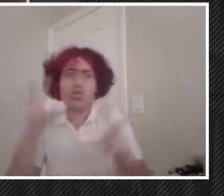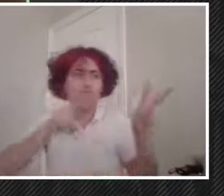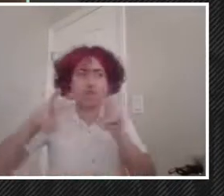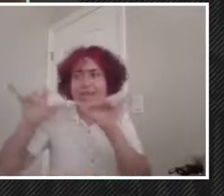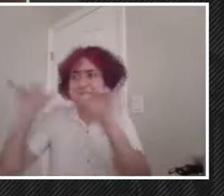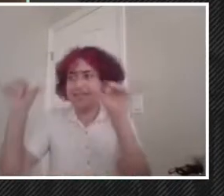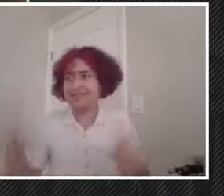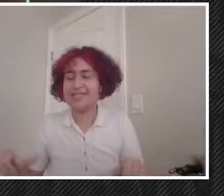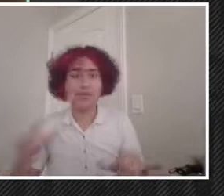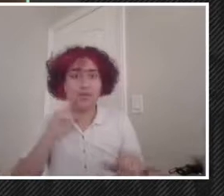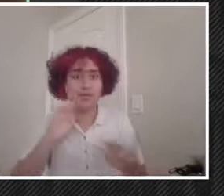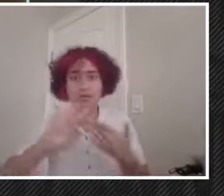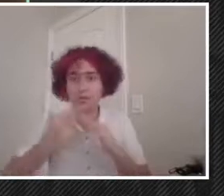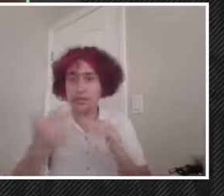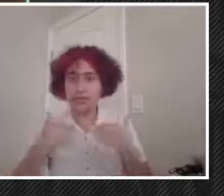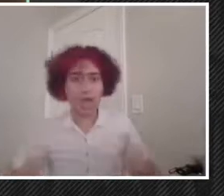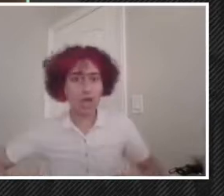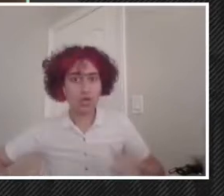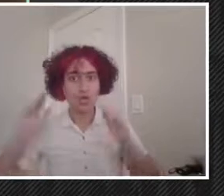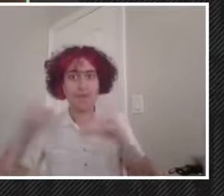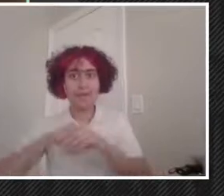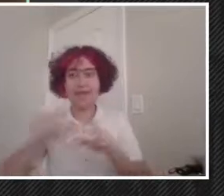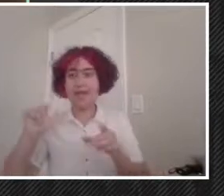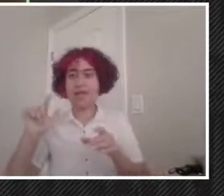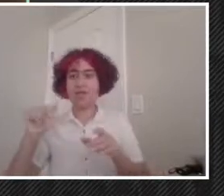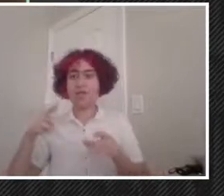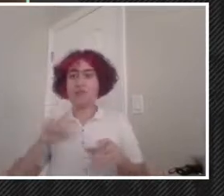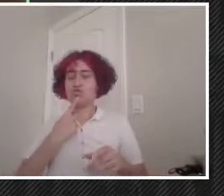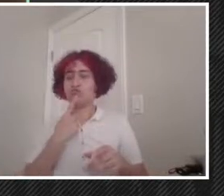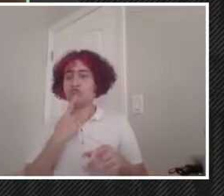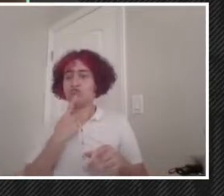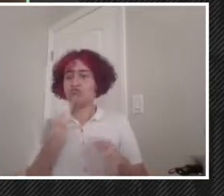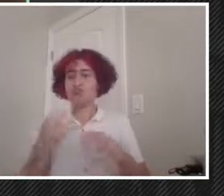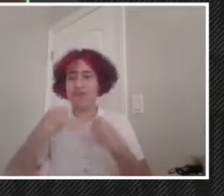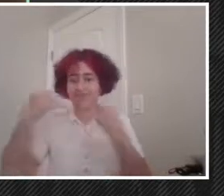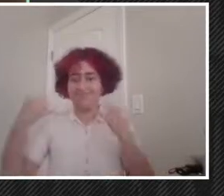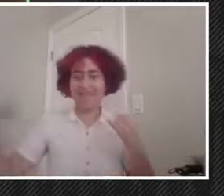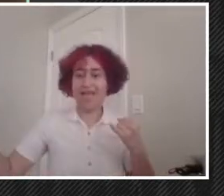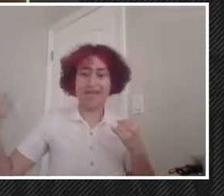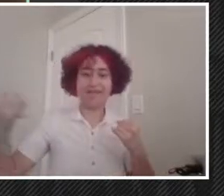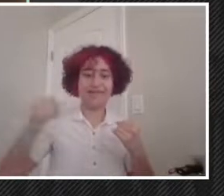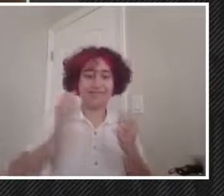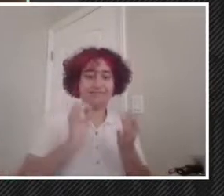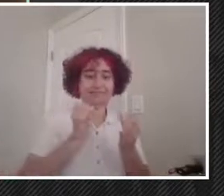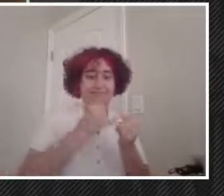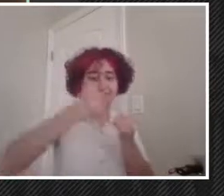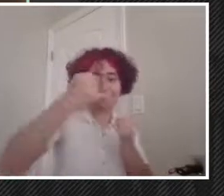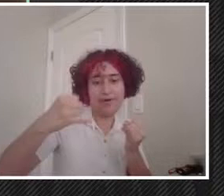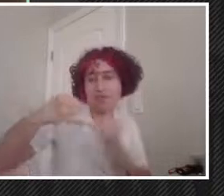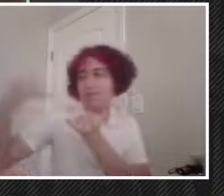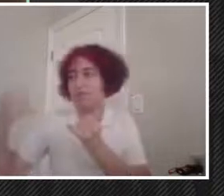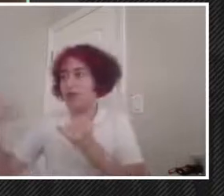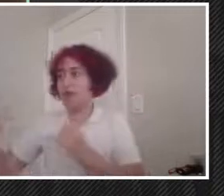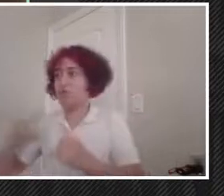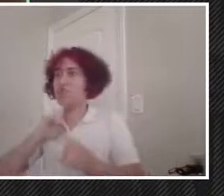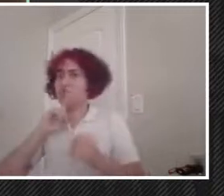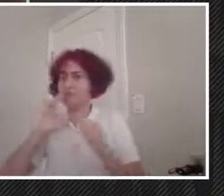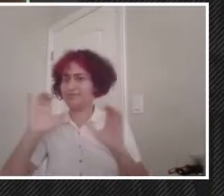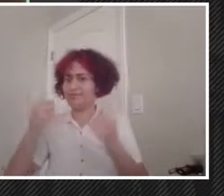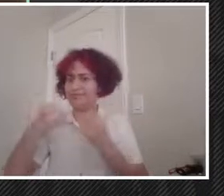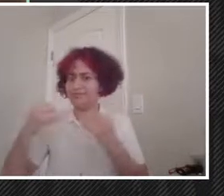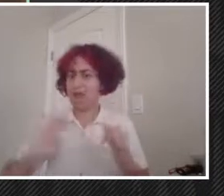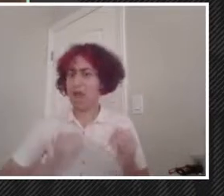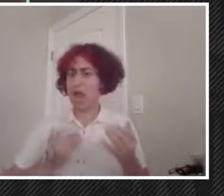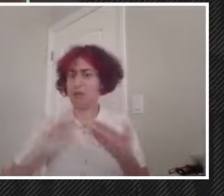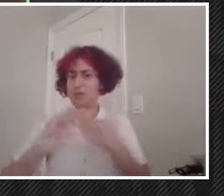were redlined and where we remain redlined in those communities. And so when people hear the word reparations, they shouldn't have to,